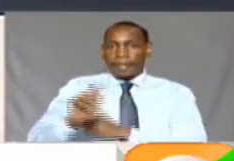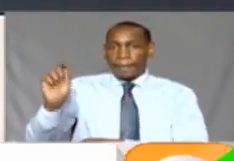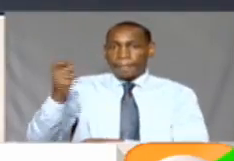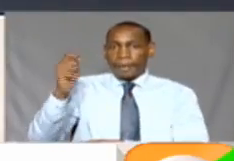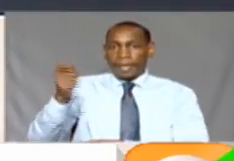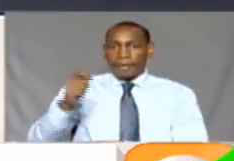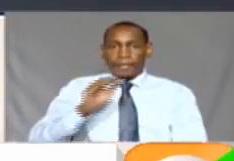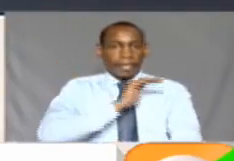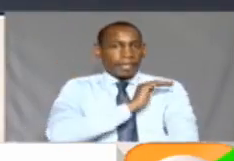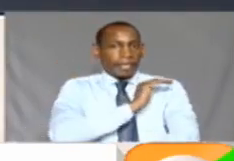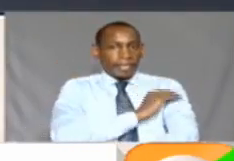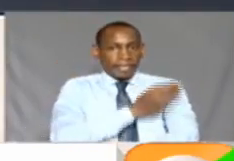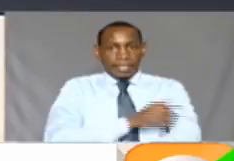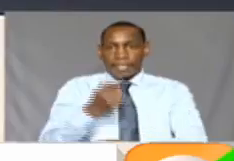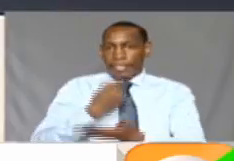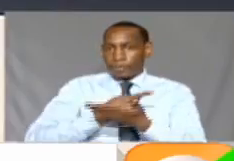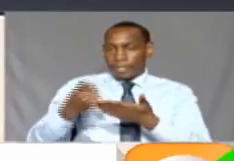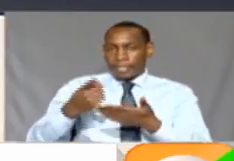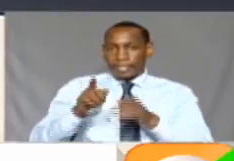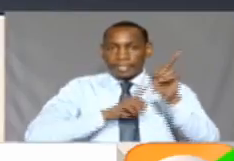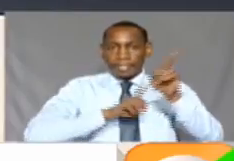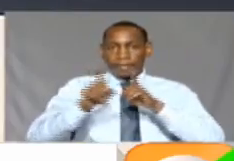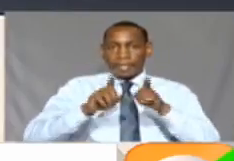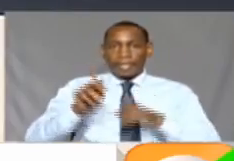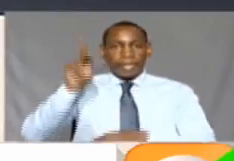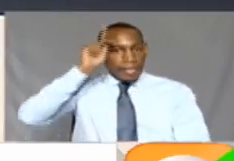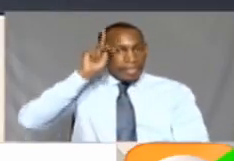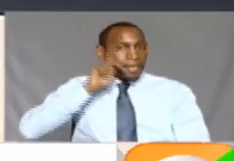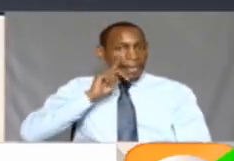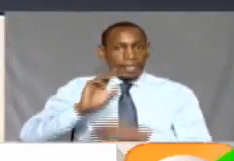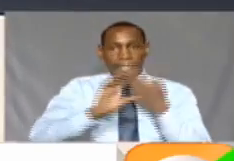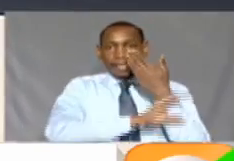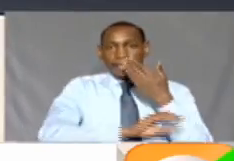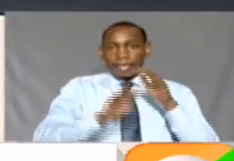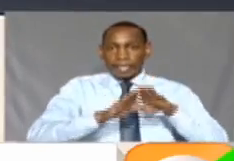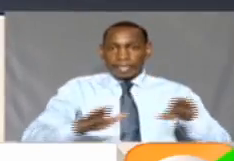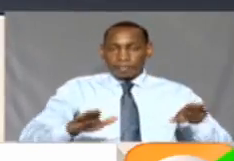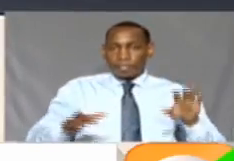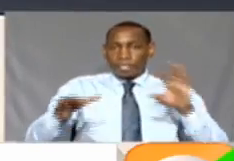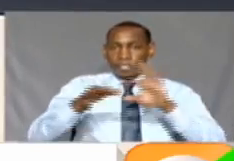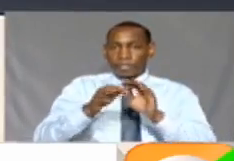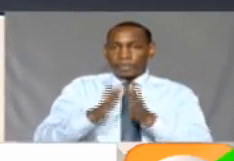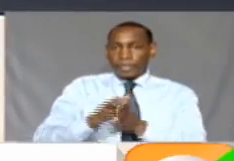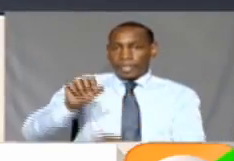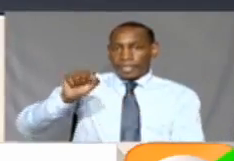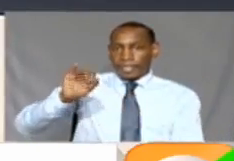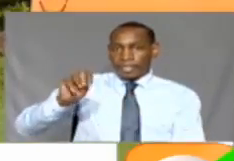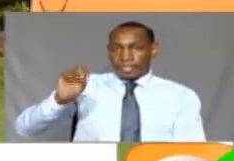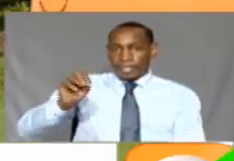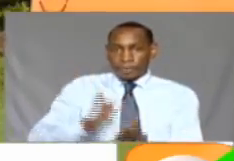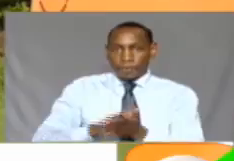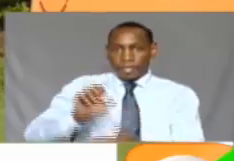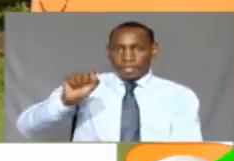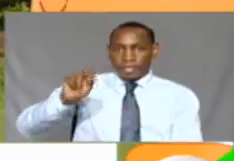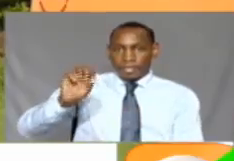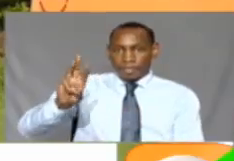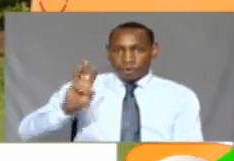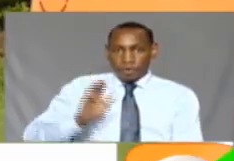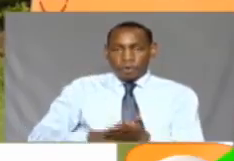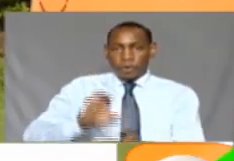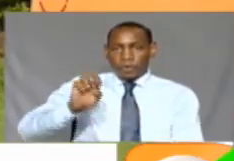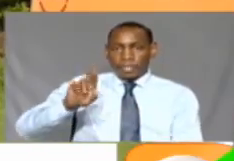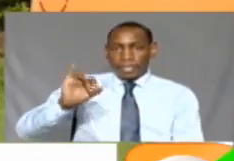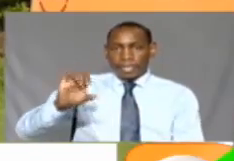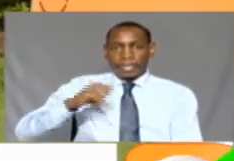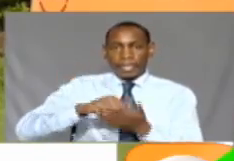Zambia, Nigeria in this weekend safari tour at the Karen Country Club. Indeed, I will be joined by Simon Gege, Greg Snow, Eric Okwa,